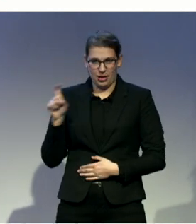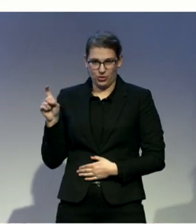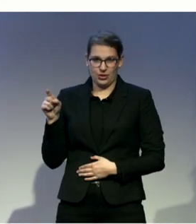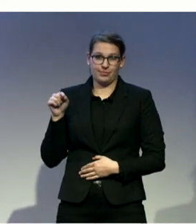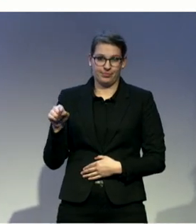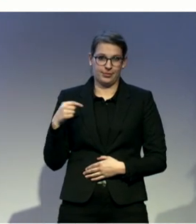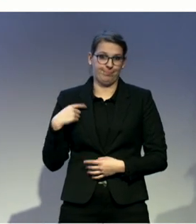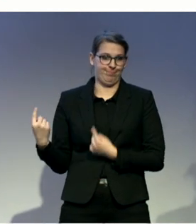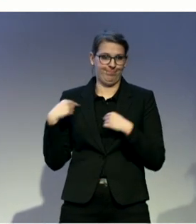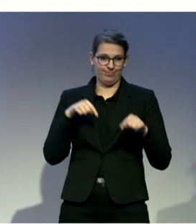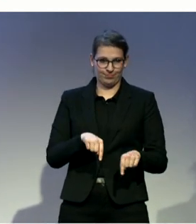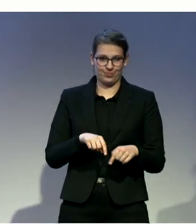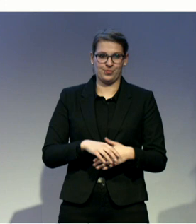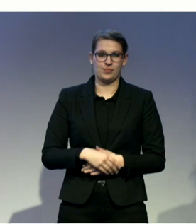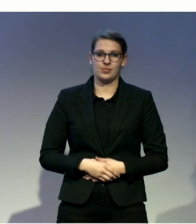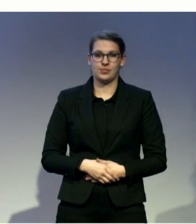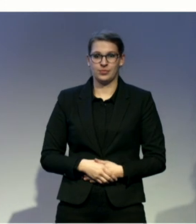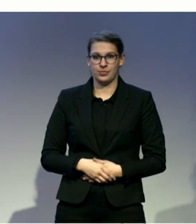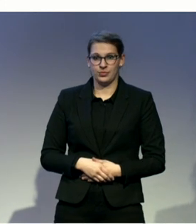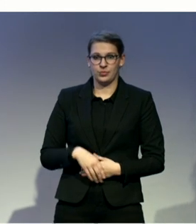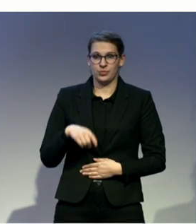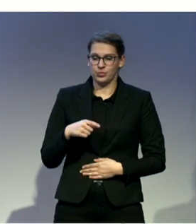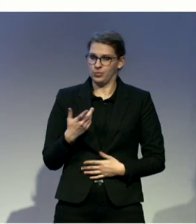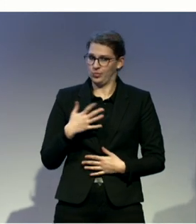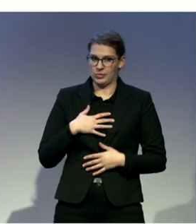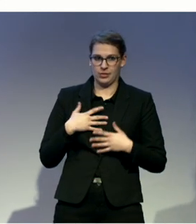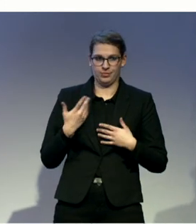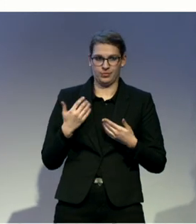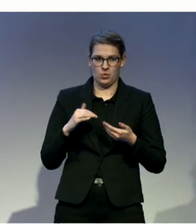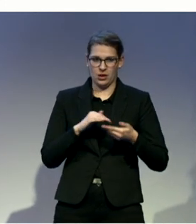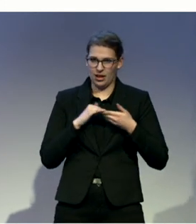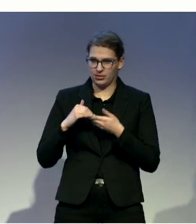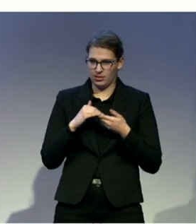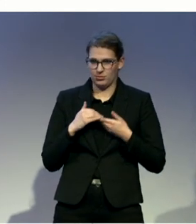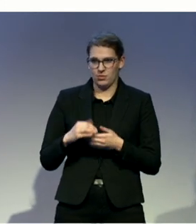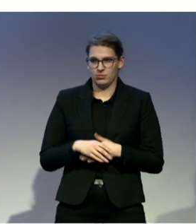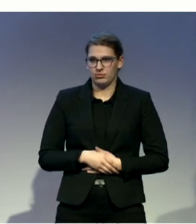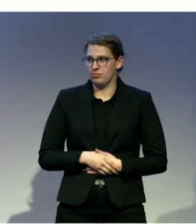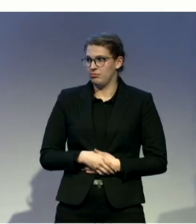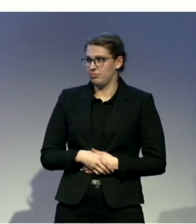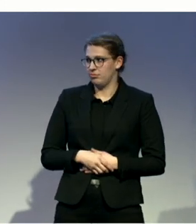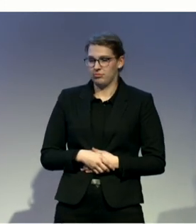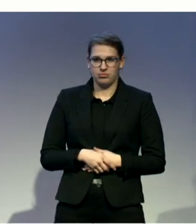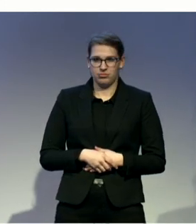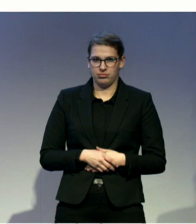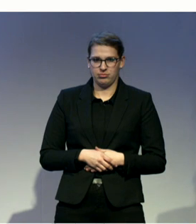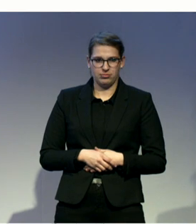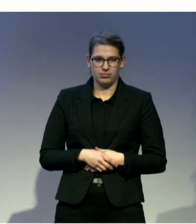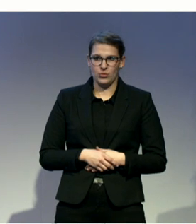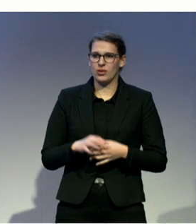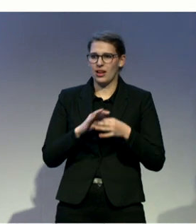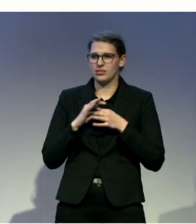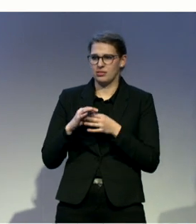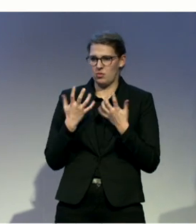about our organization. Azərbaycanda 60-a yaxın əlilliyi olan şəxslərin təşkilatı var və onların 41-i Əli